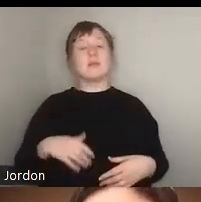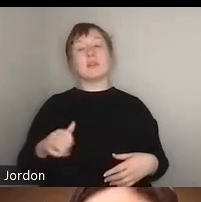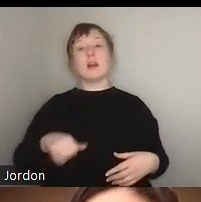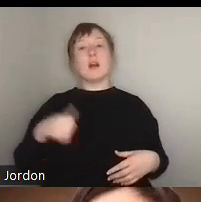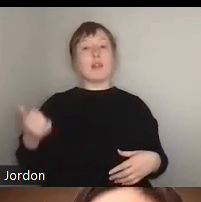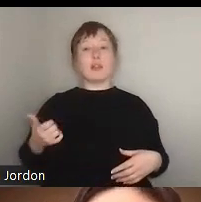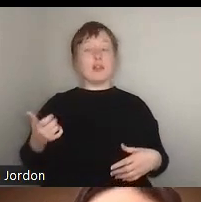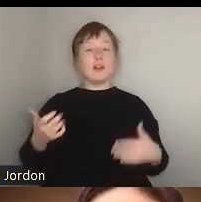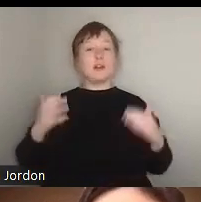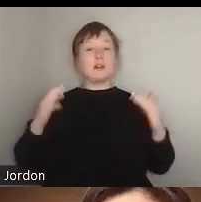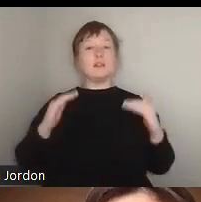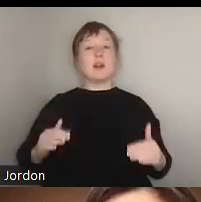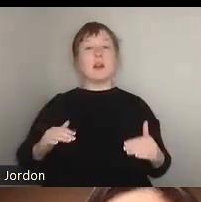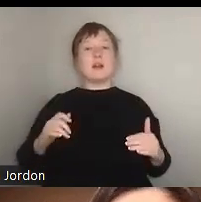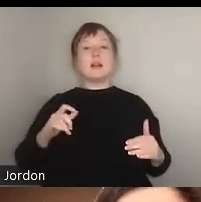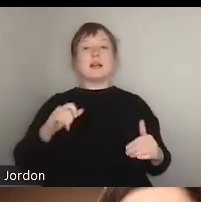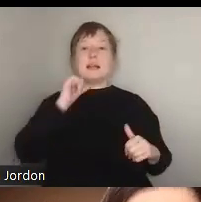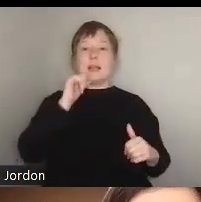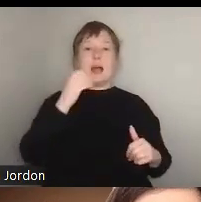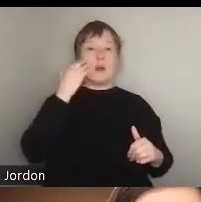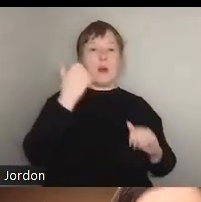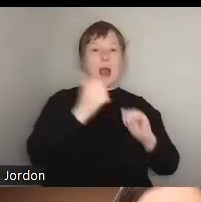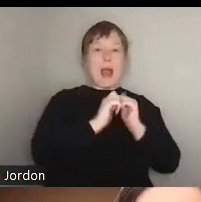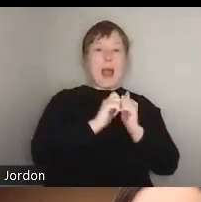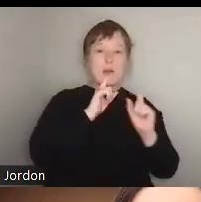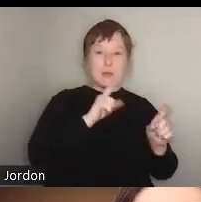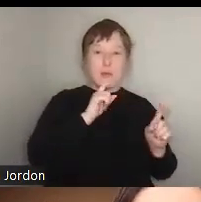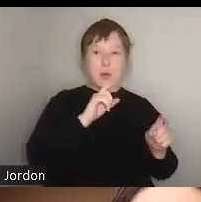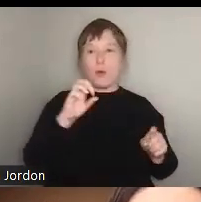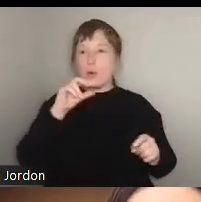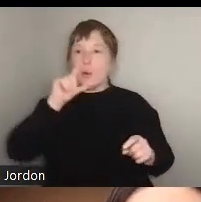how to report or who to report to.